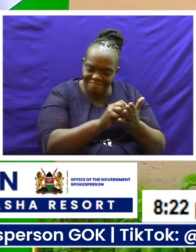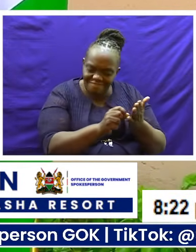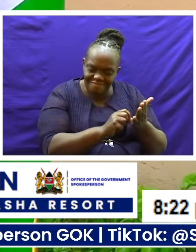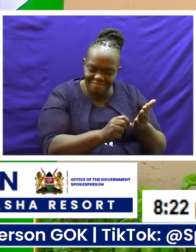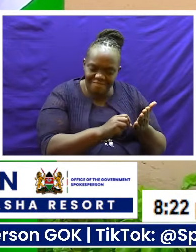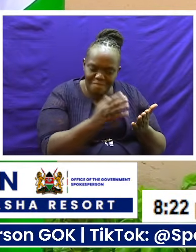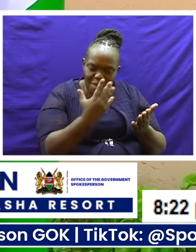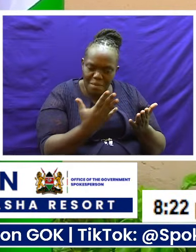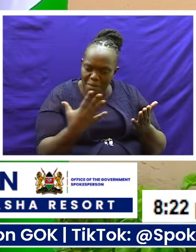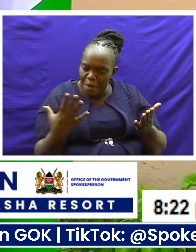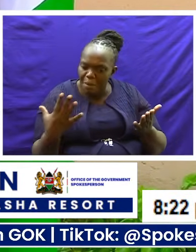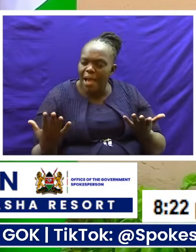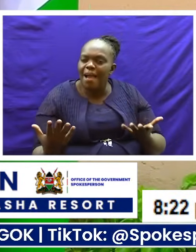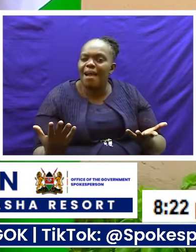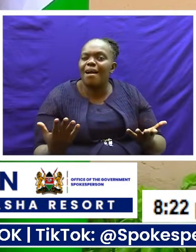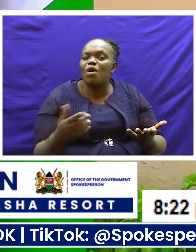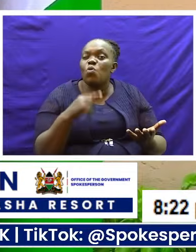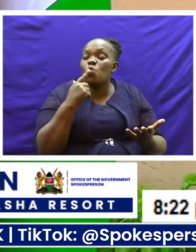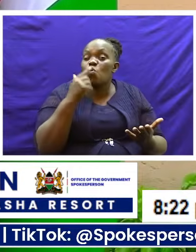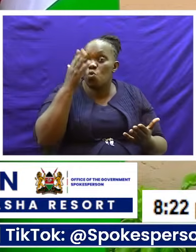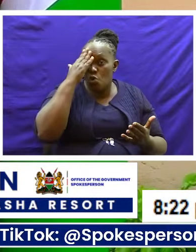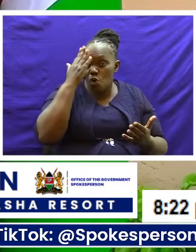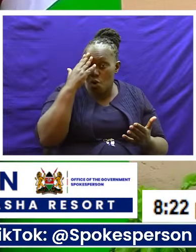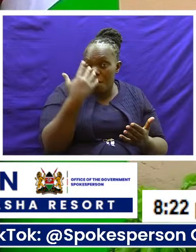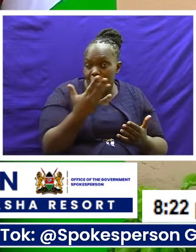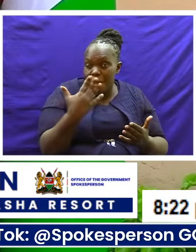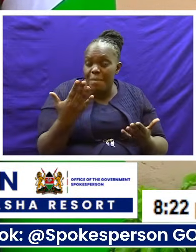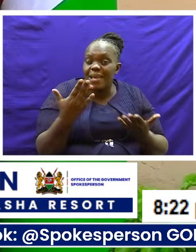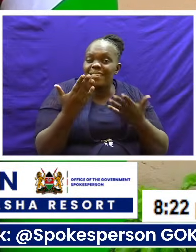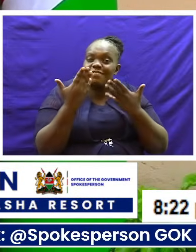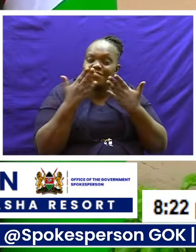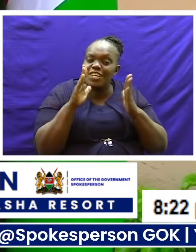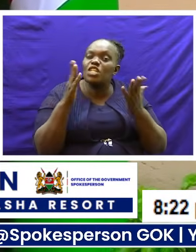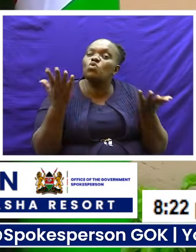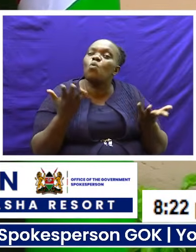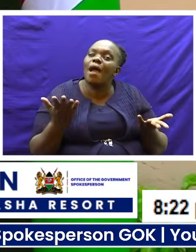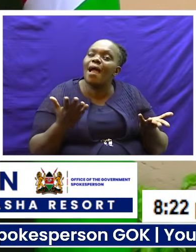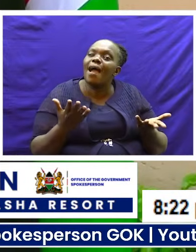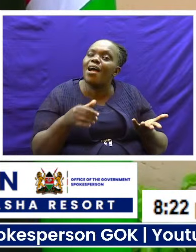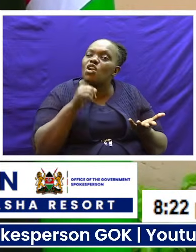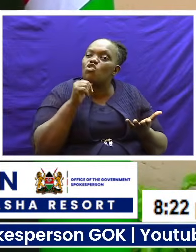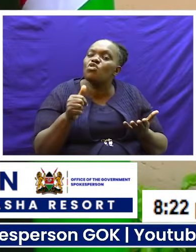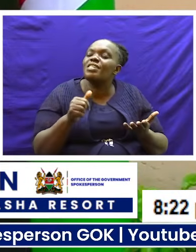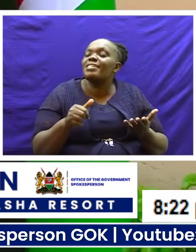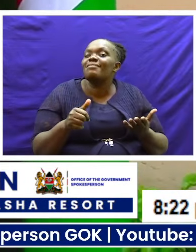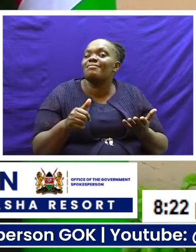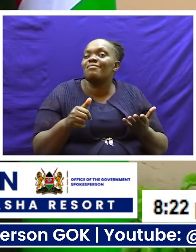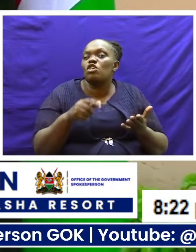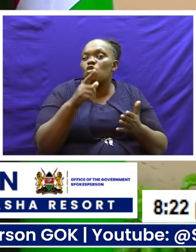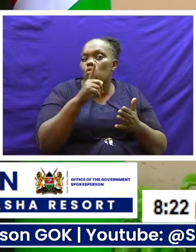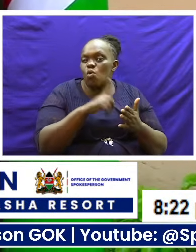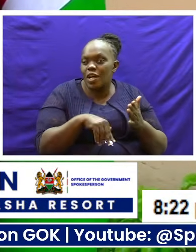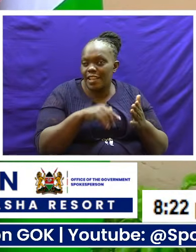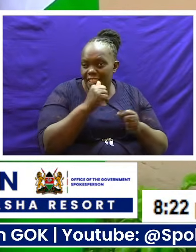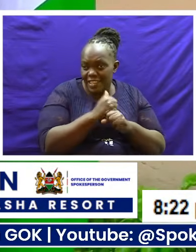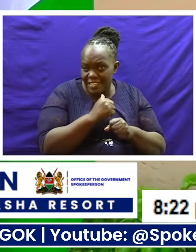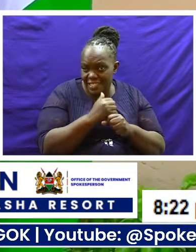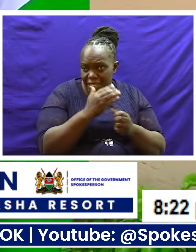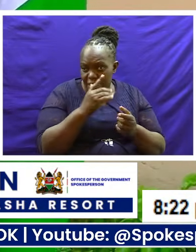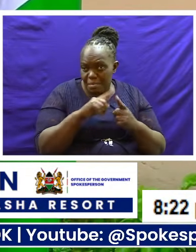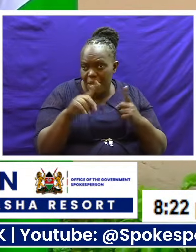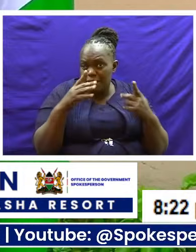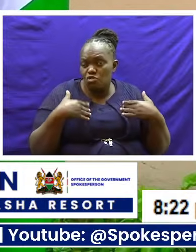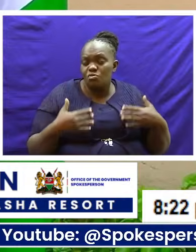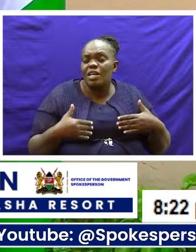papers. Who knows where the papers would end up? And not discrediting what they did, but human is to